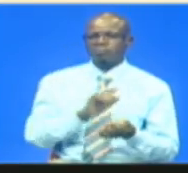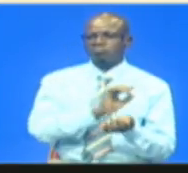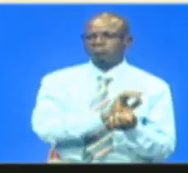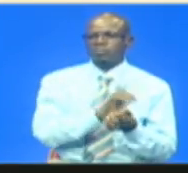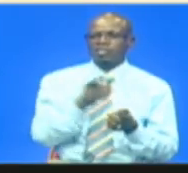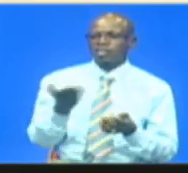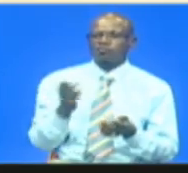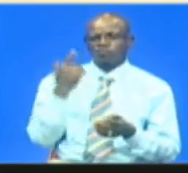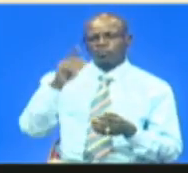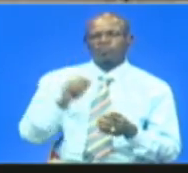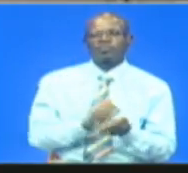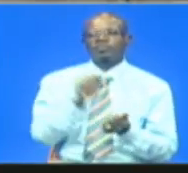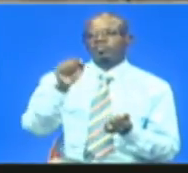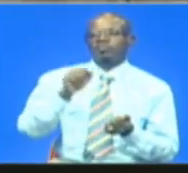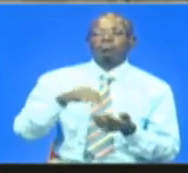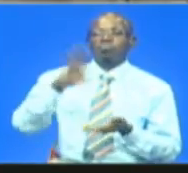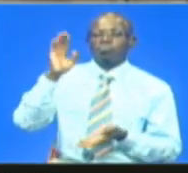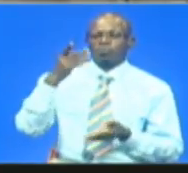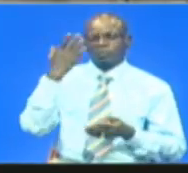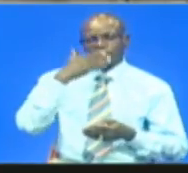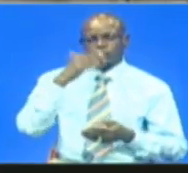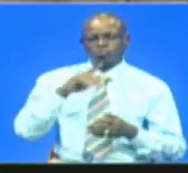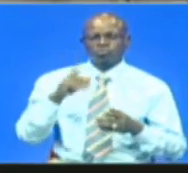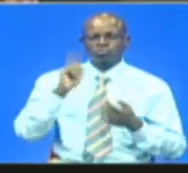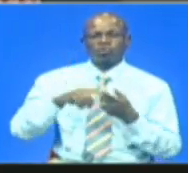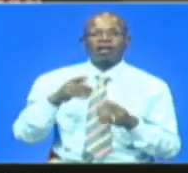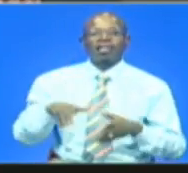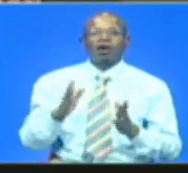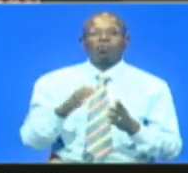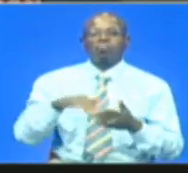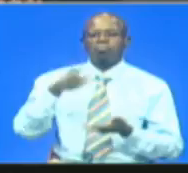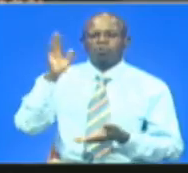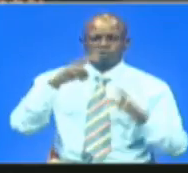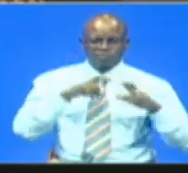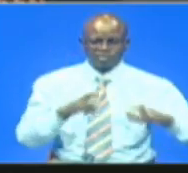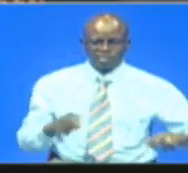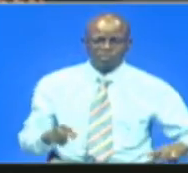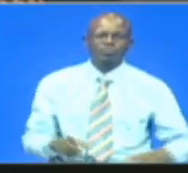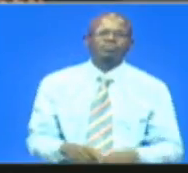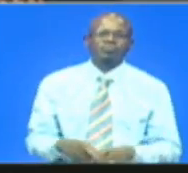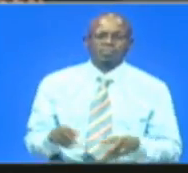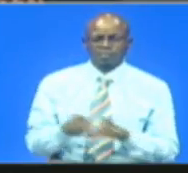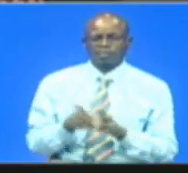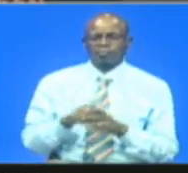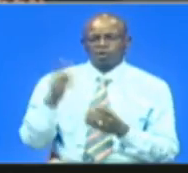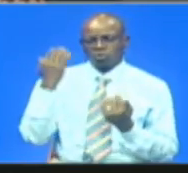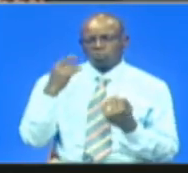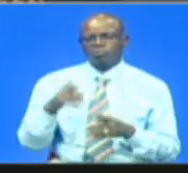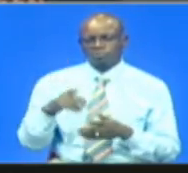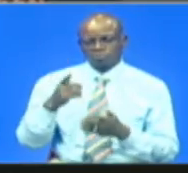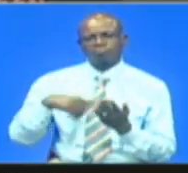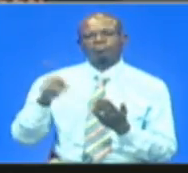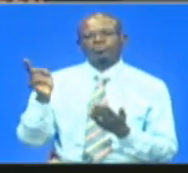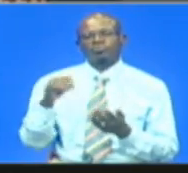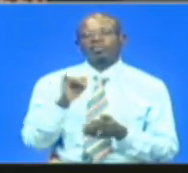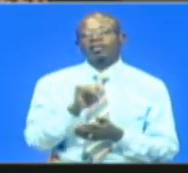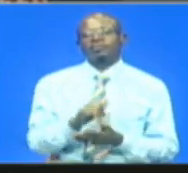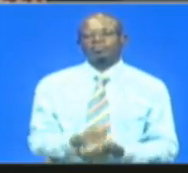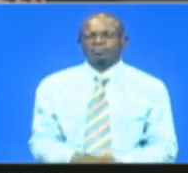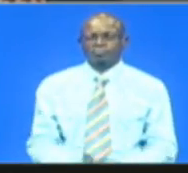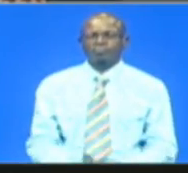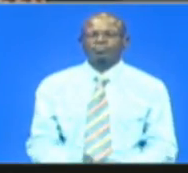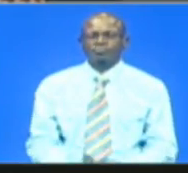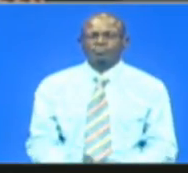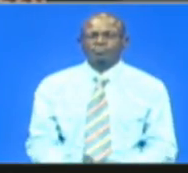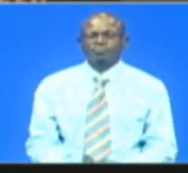further investigations. In the interest of justice, that the application by the prosecution be allowed to give the prosecution and